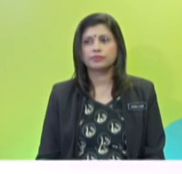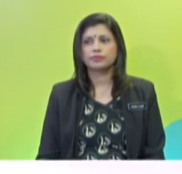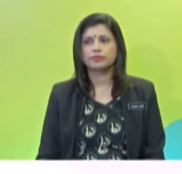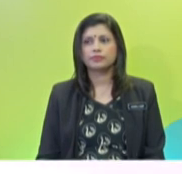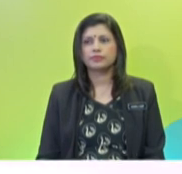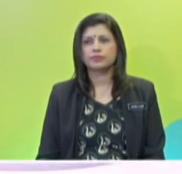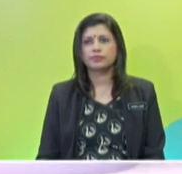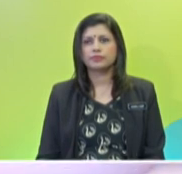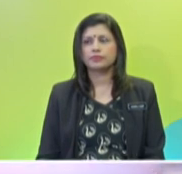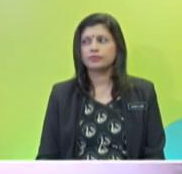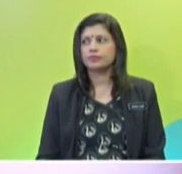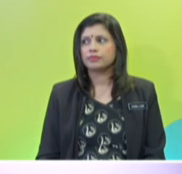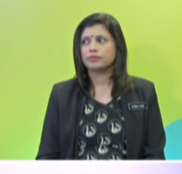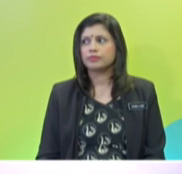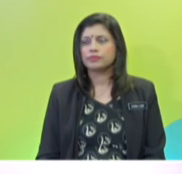Number